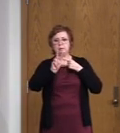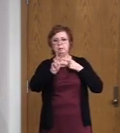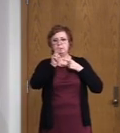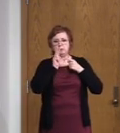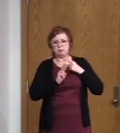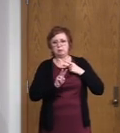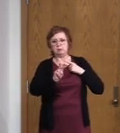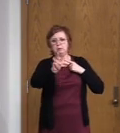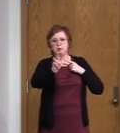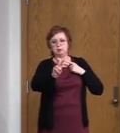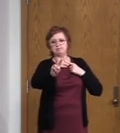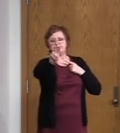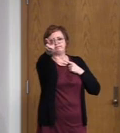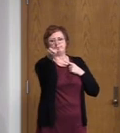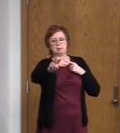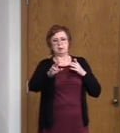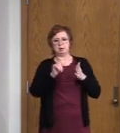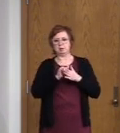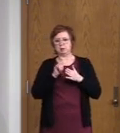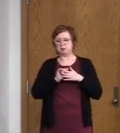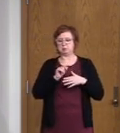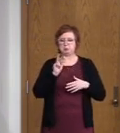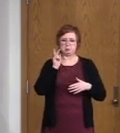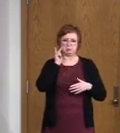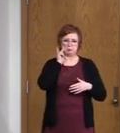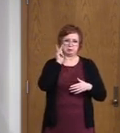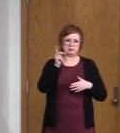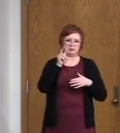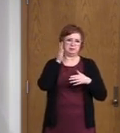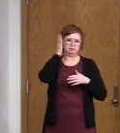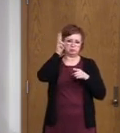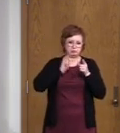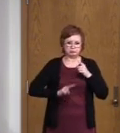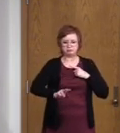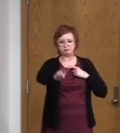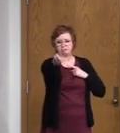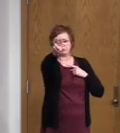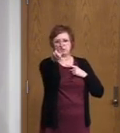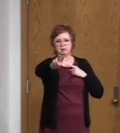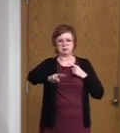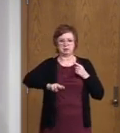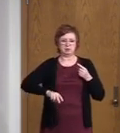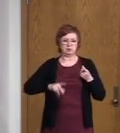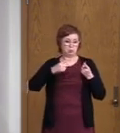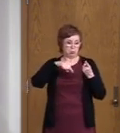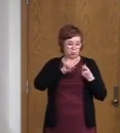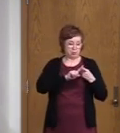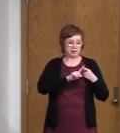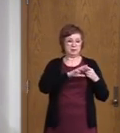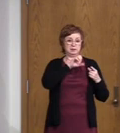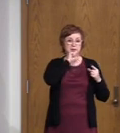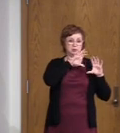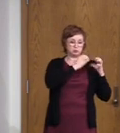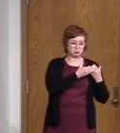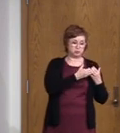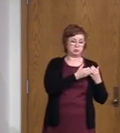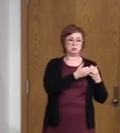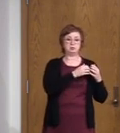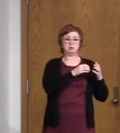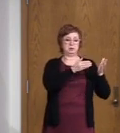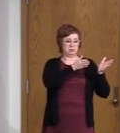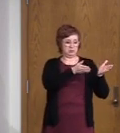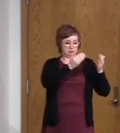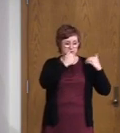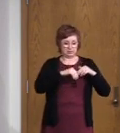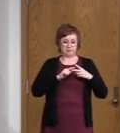our vaccines. When the vaccines come is going to be the challenge, and when the age groups are called is going to be the challenge.